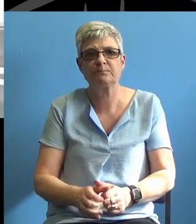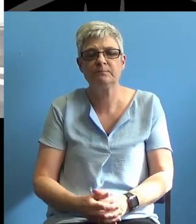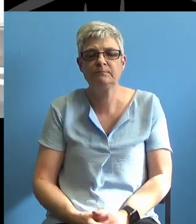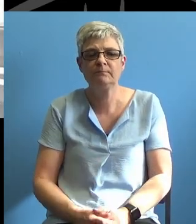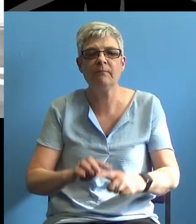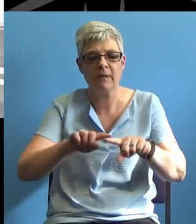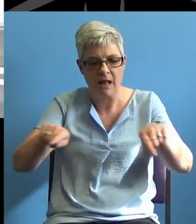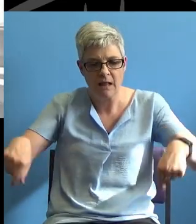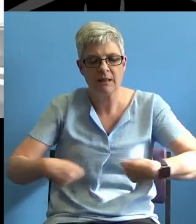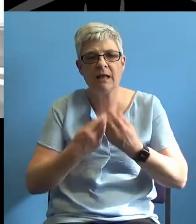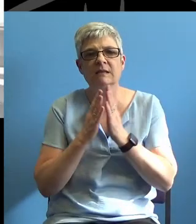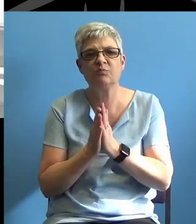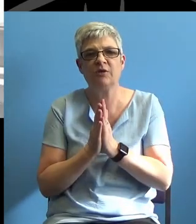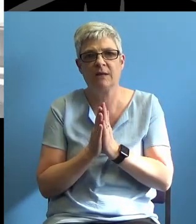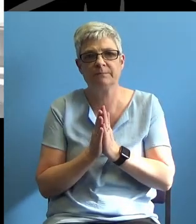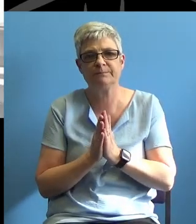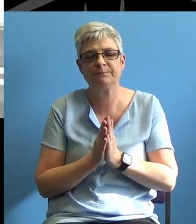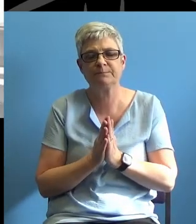Let us pray.